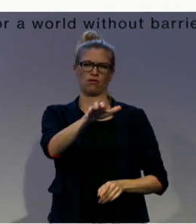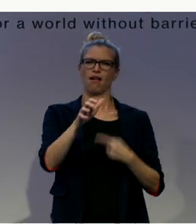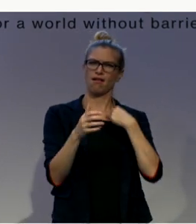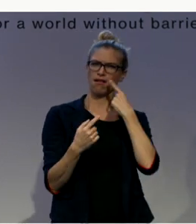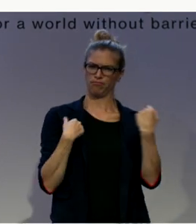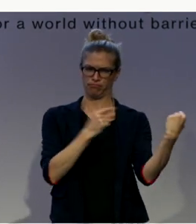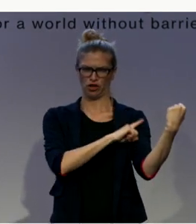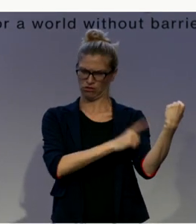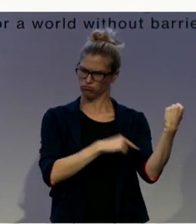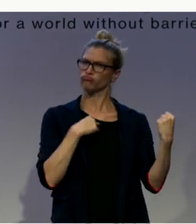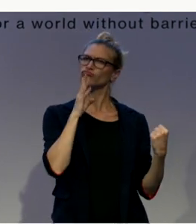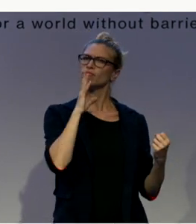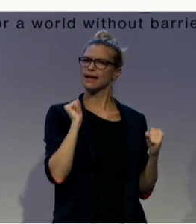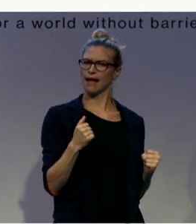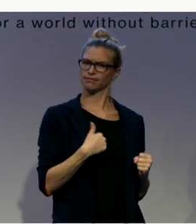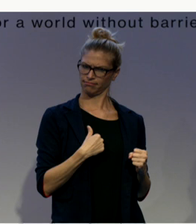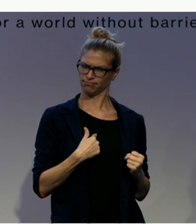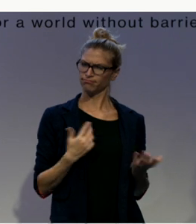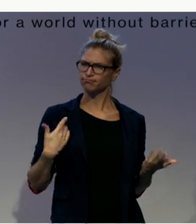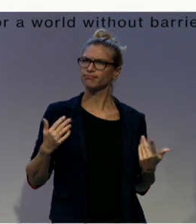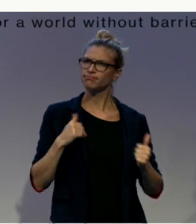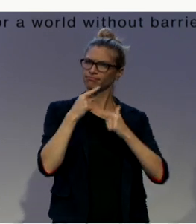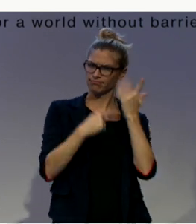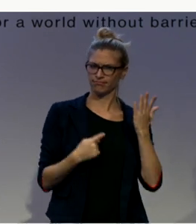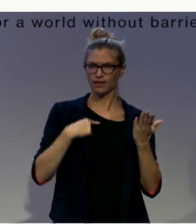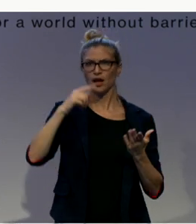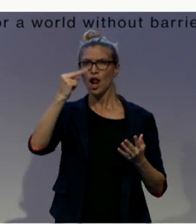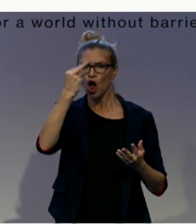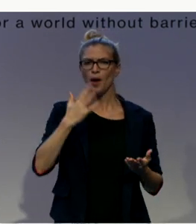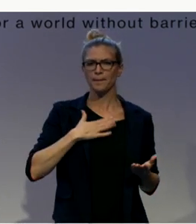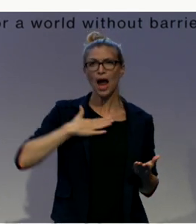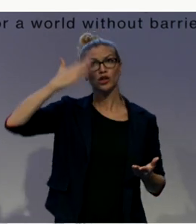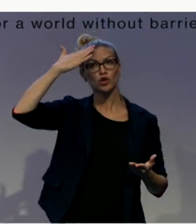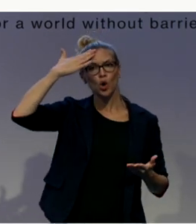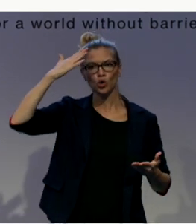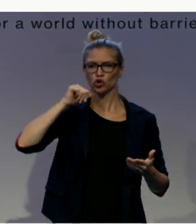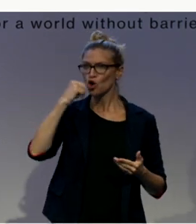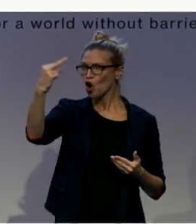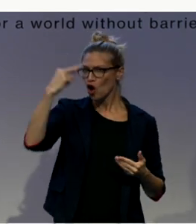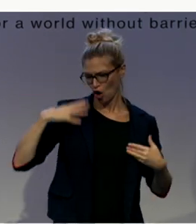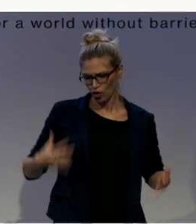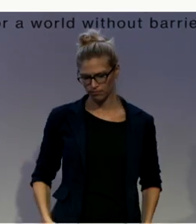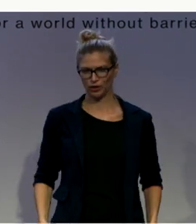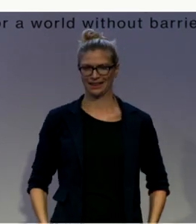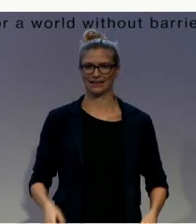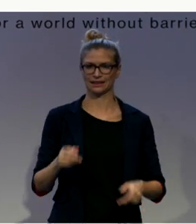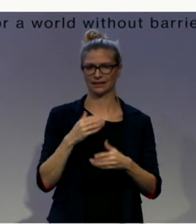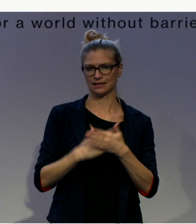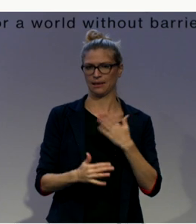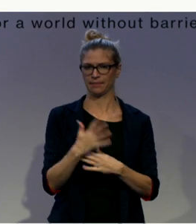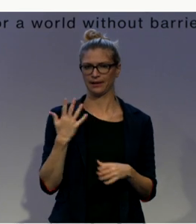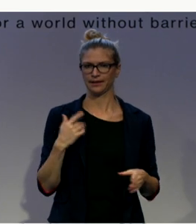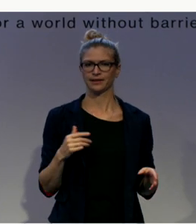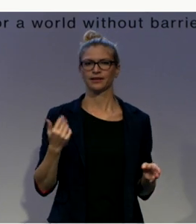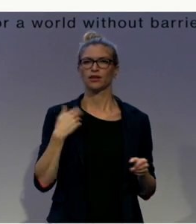that we have rights. And at the same time, we have something to deliver. Yes. It's not one way. Yes.